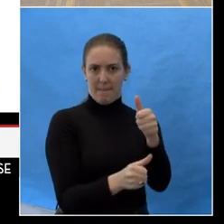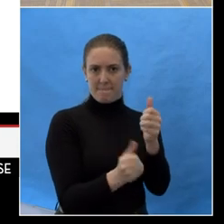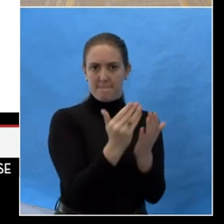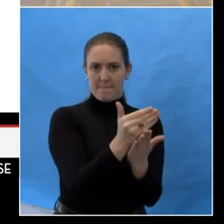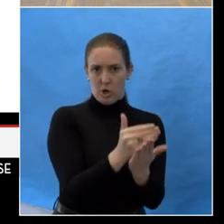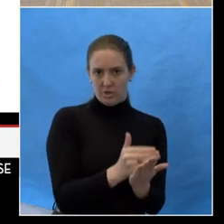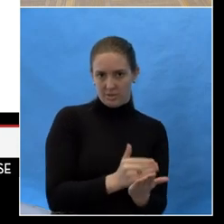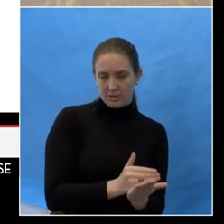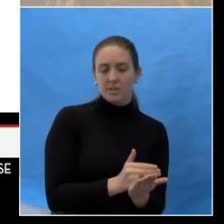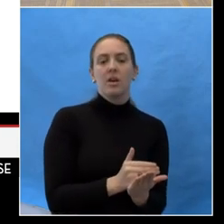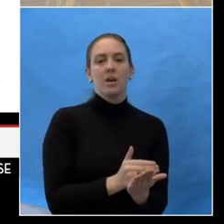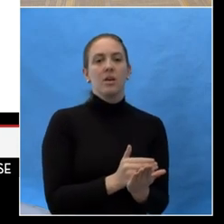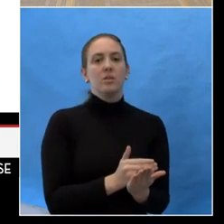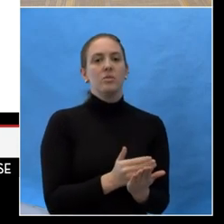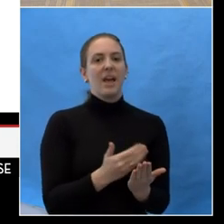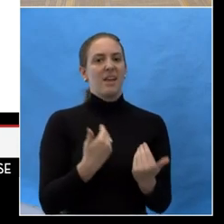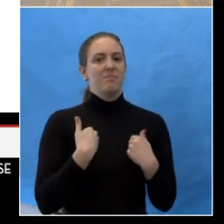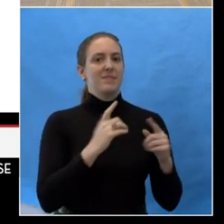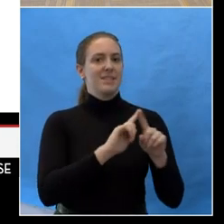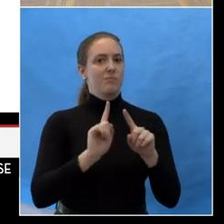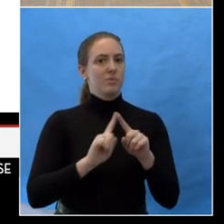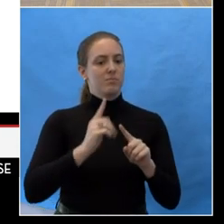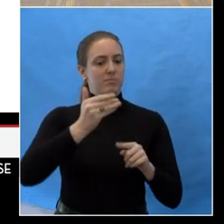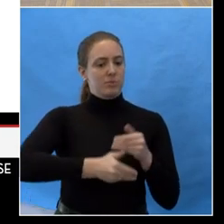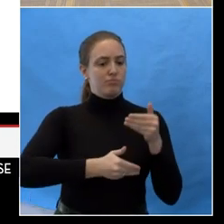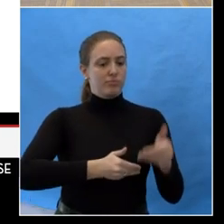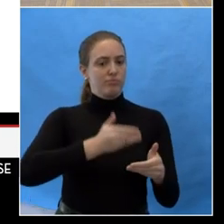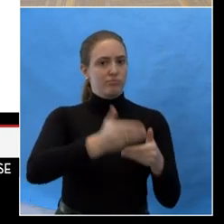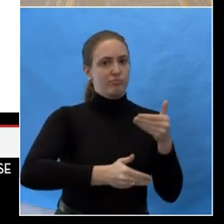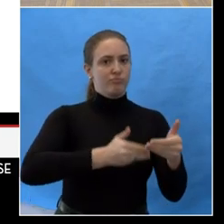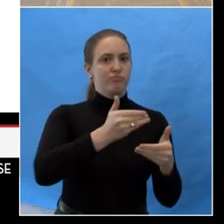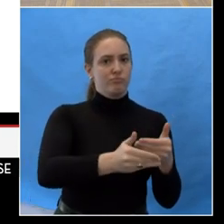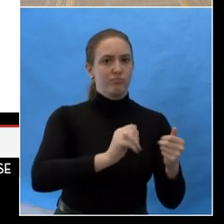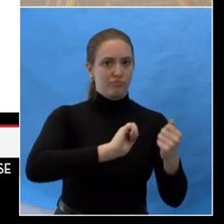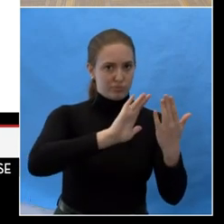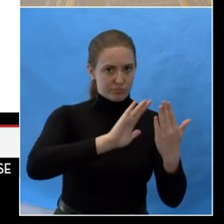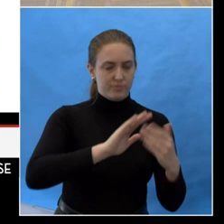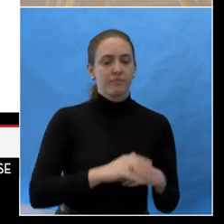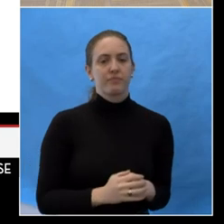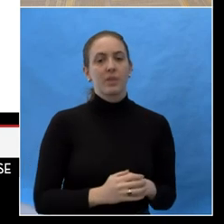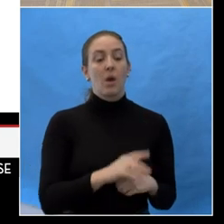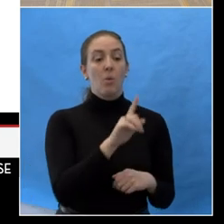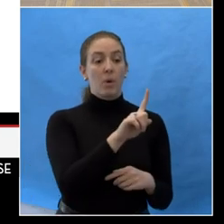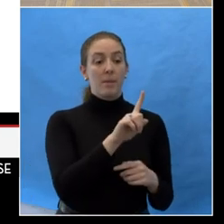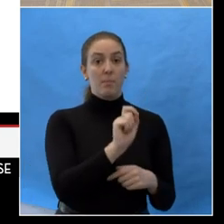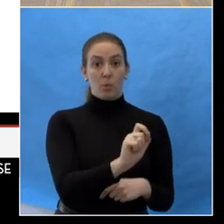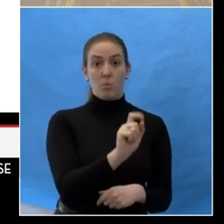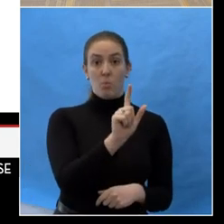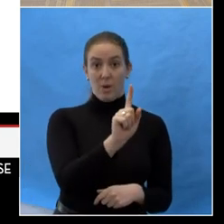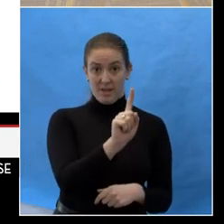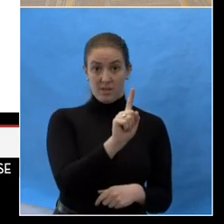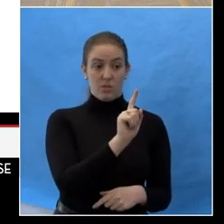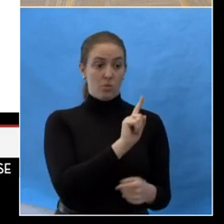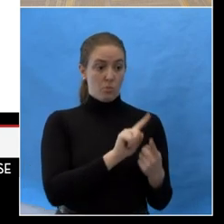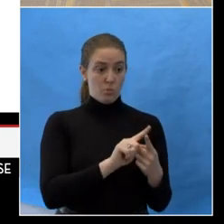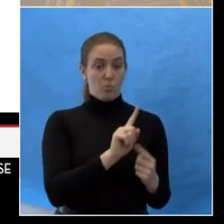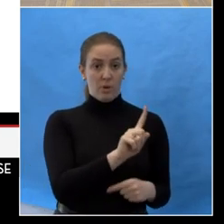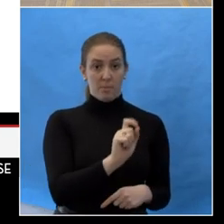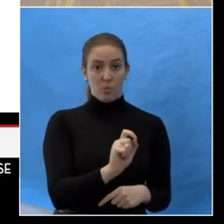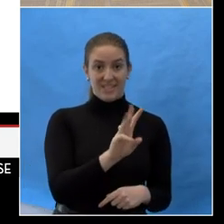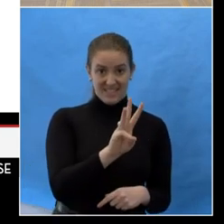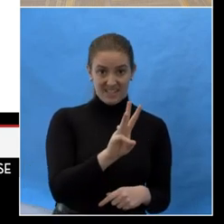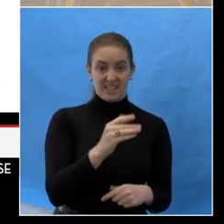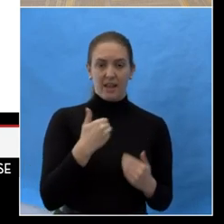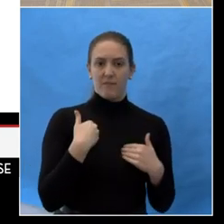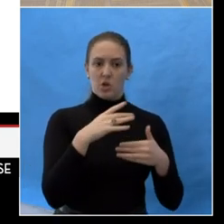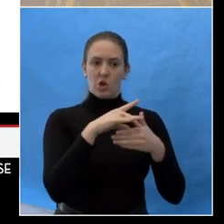trained in a phased implementation approach. Recommendations 1.1 through 1.6 address both the content and